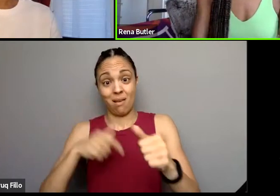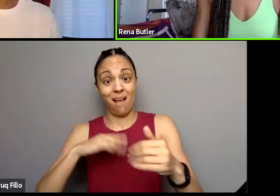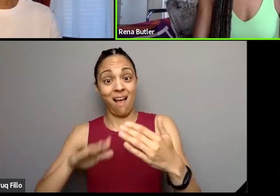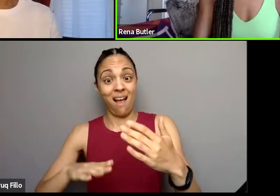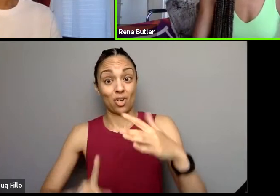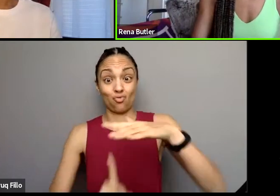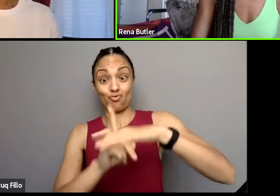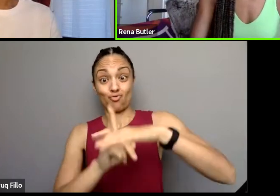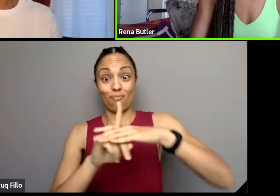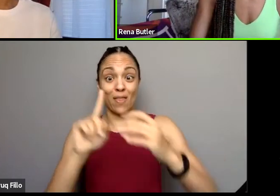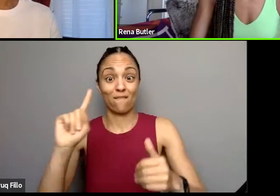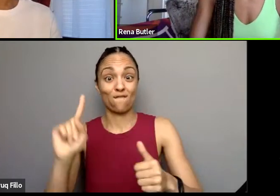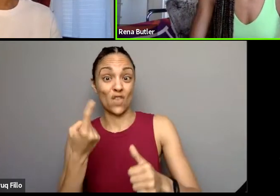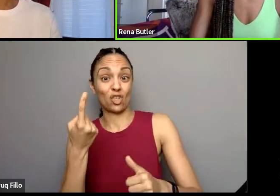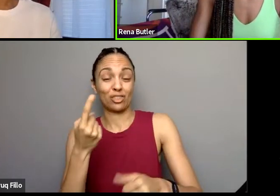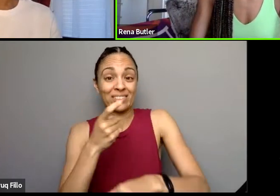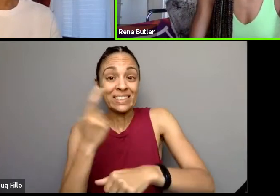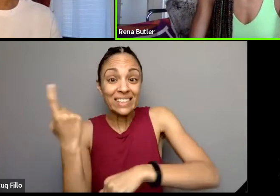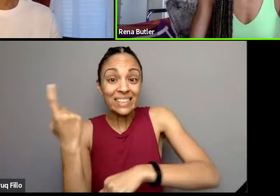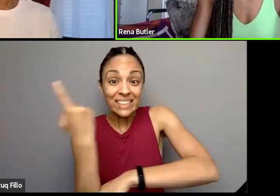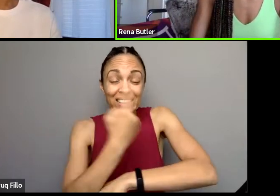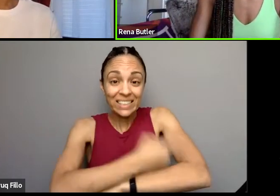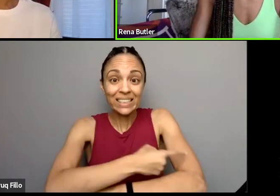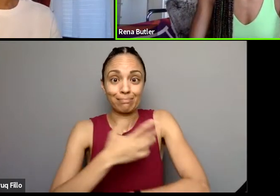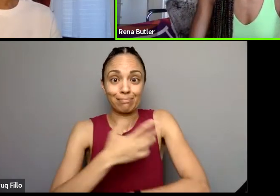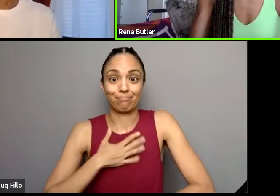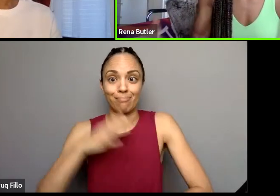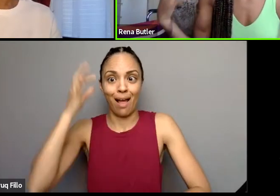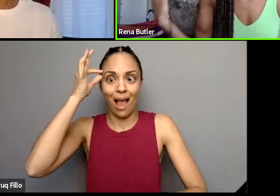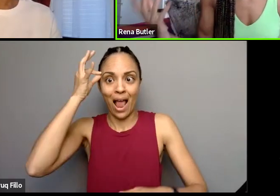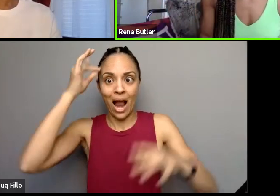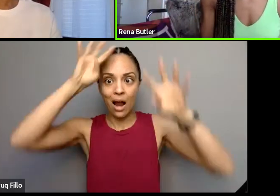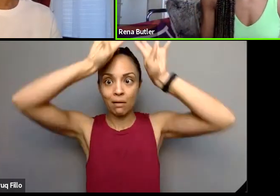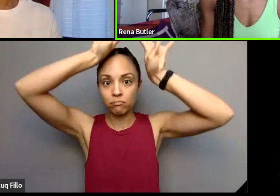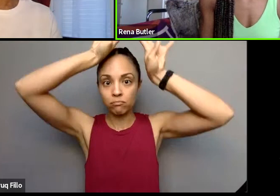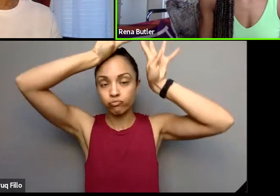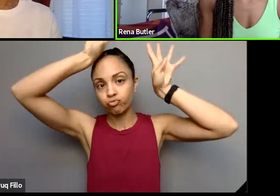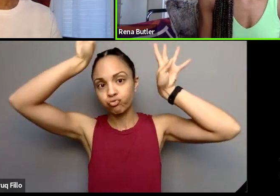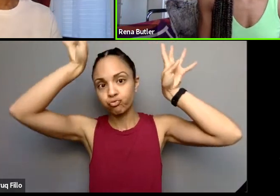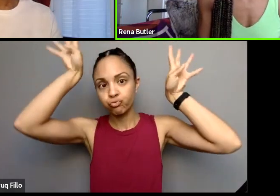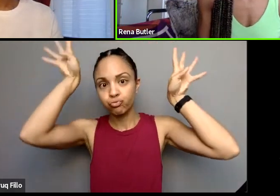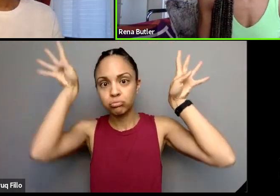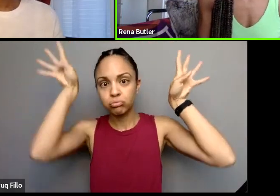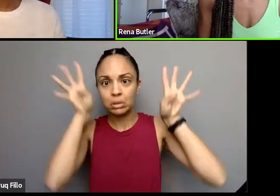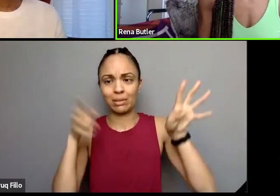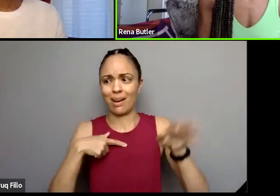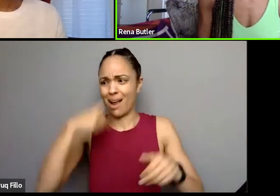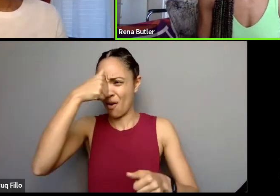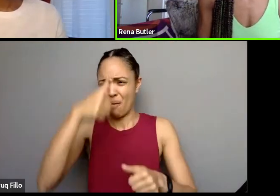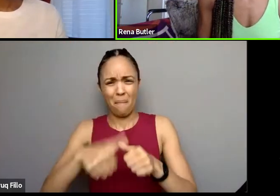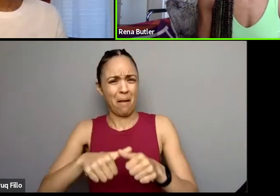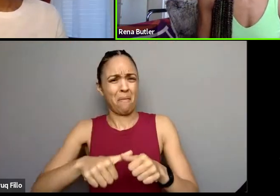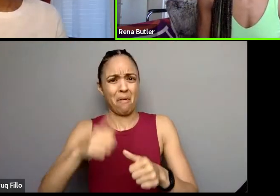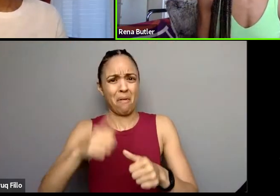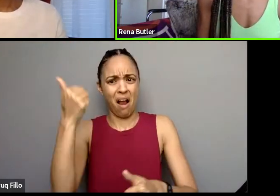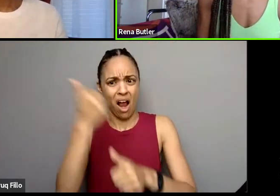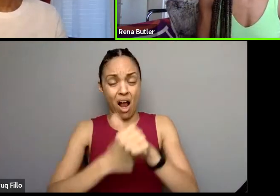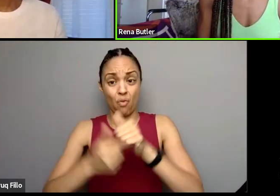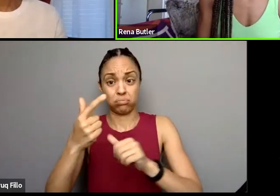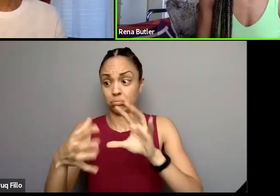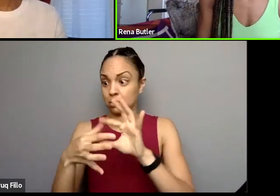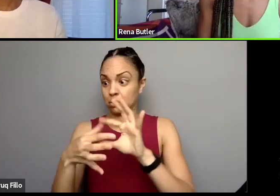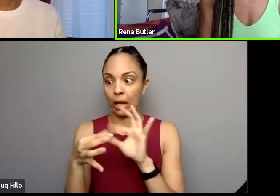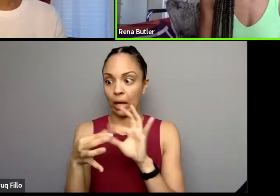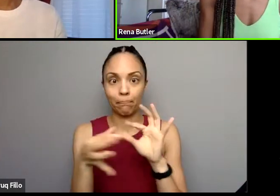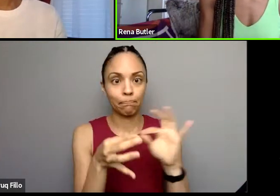hi, like, so nice to meet you. And I just remember everyone making a comment about my hair. And I just was